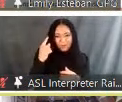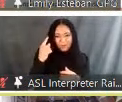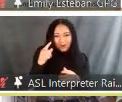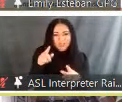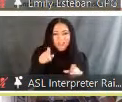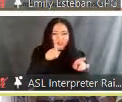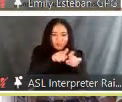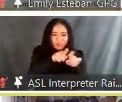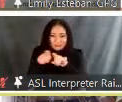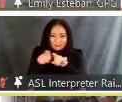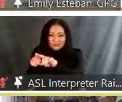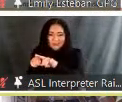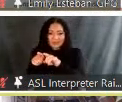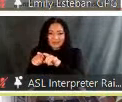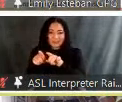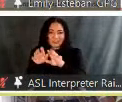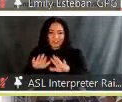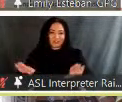possible.